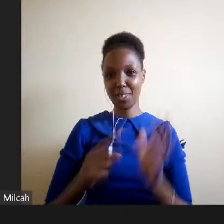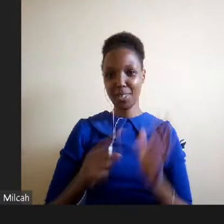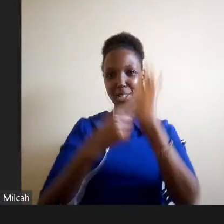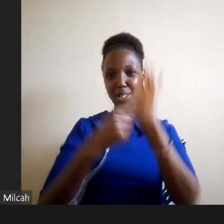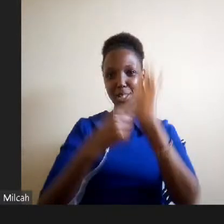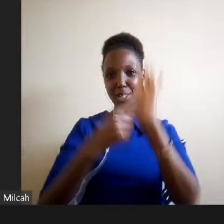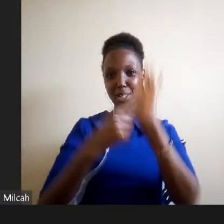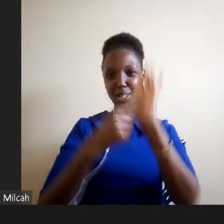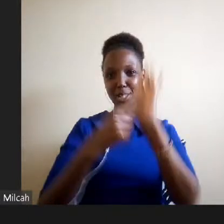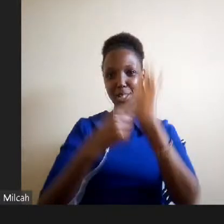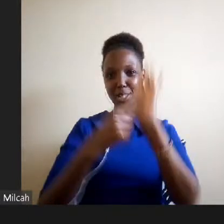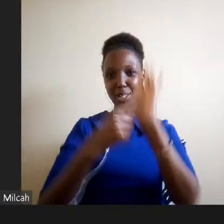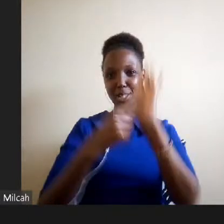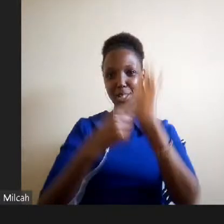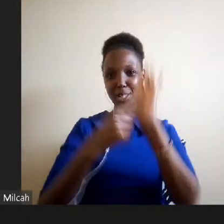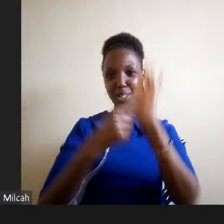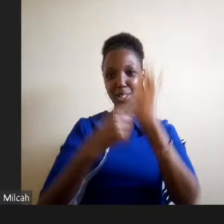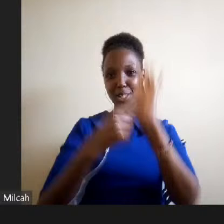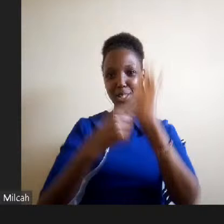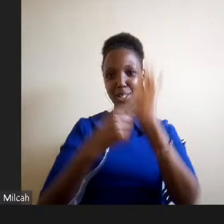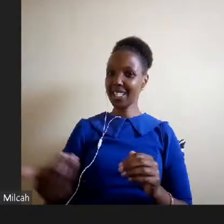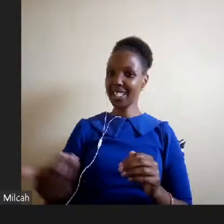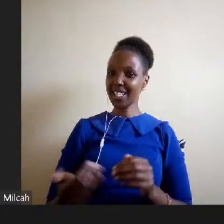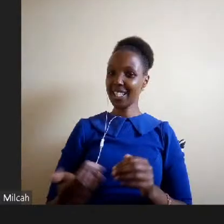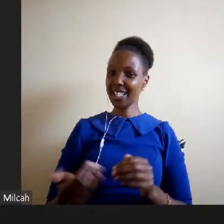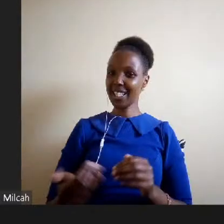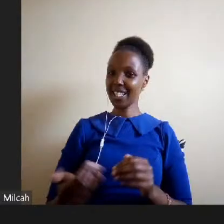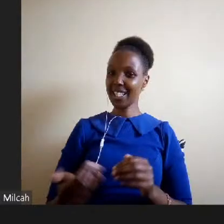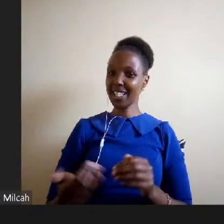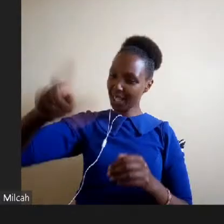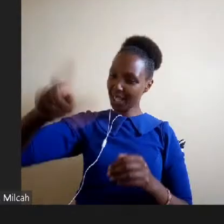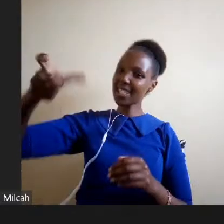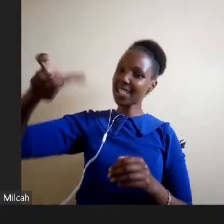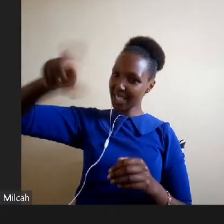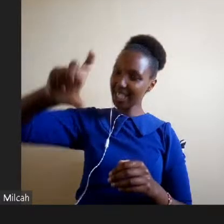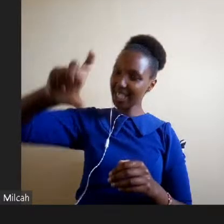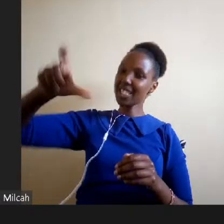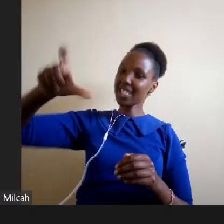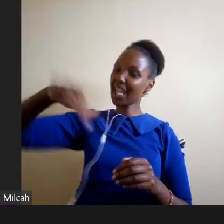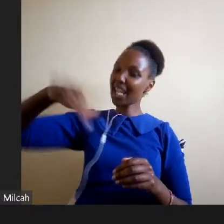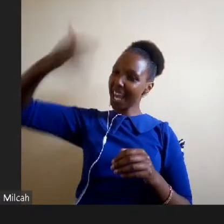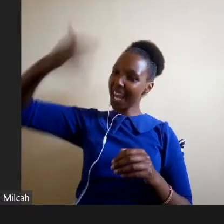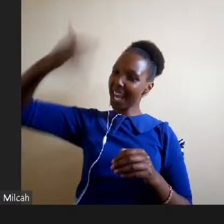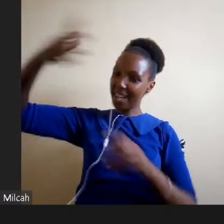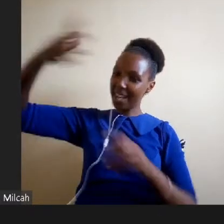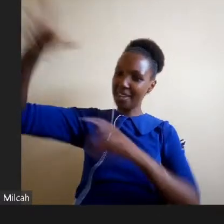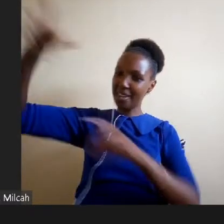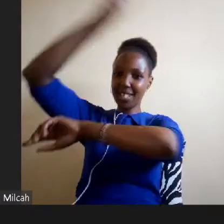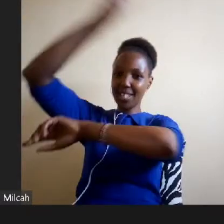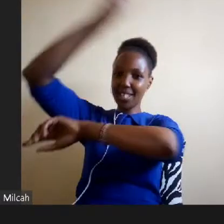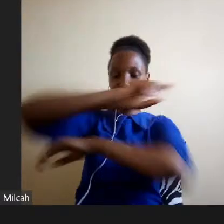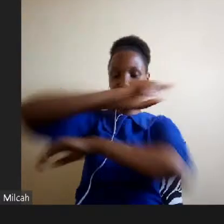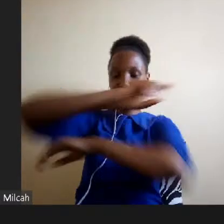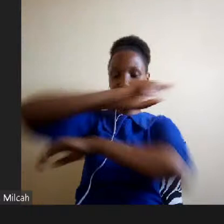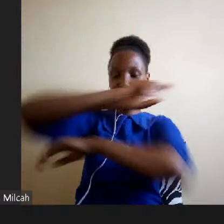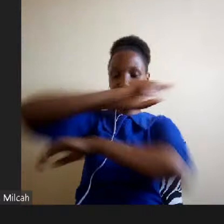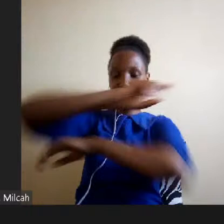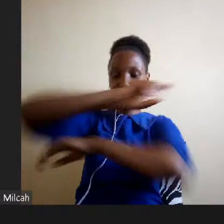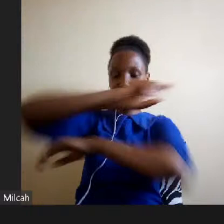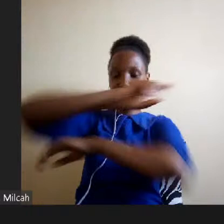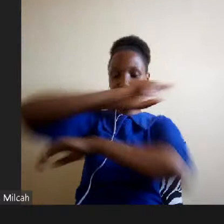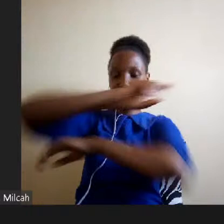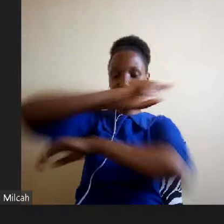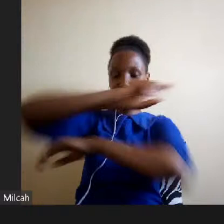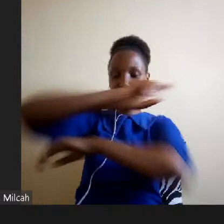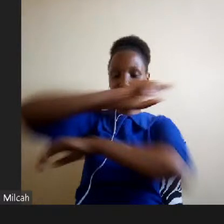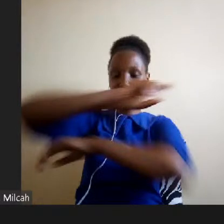example, and we need to keep equipping them with these things every single day. So Be Internet Awesome has so much content that will help your